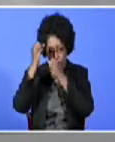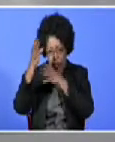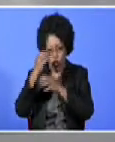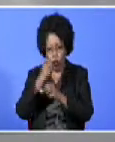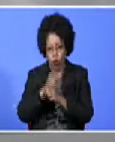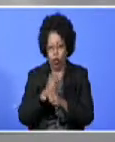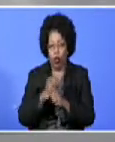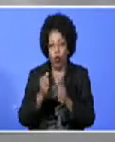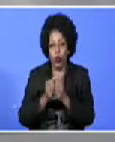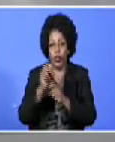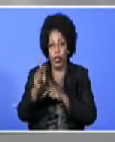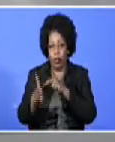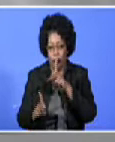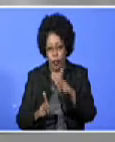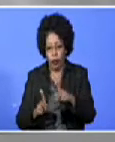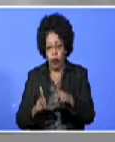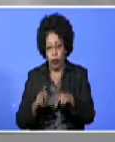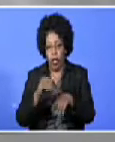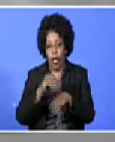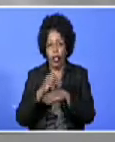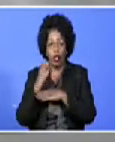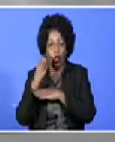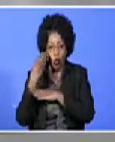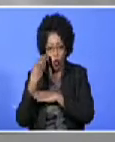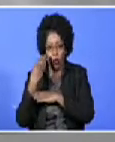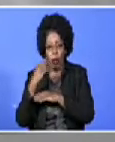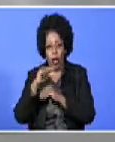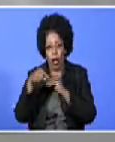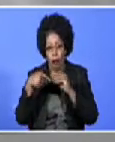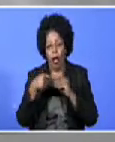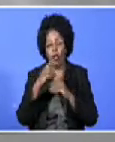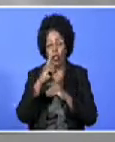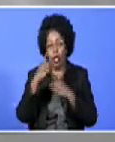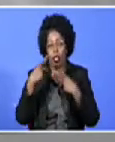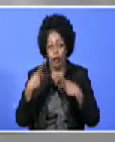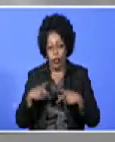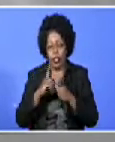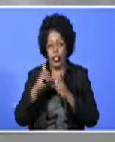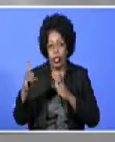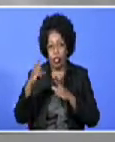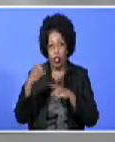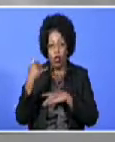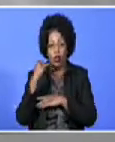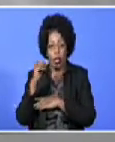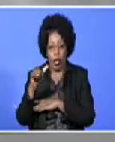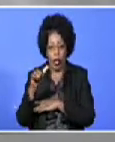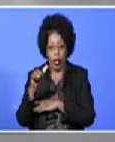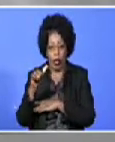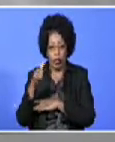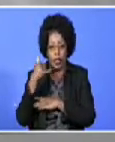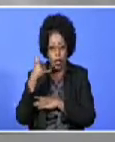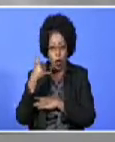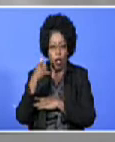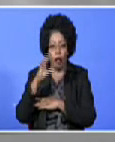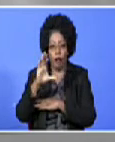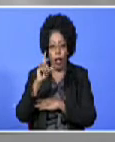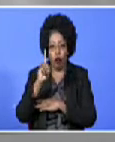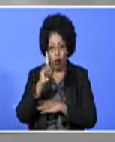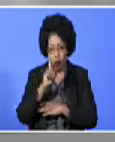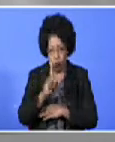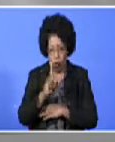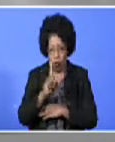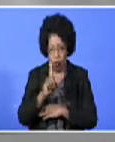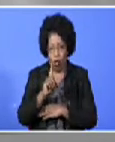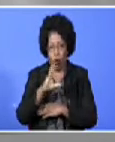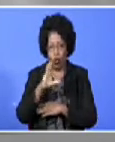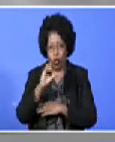with people at home in line with physical distancing orders. You can dial 511 for COVID-19 health-related